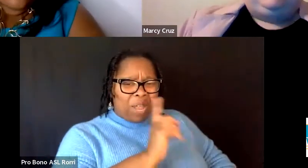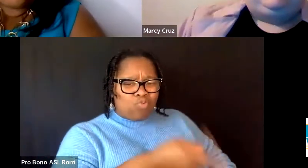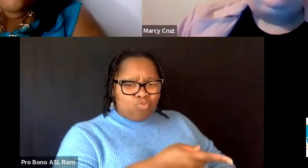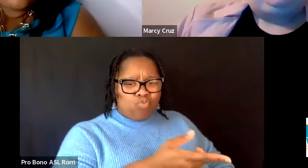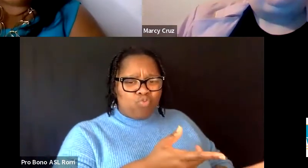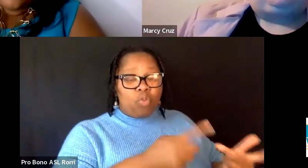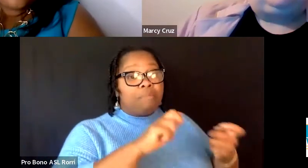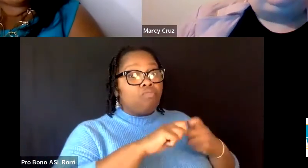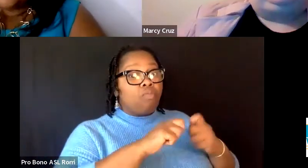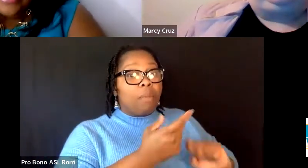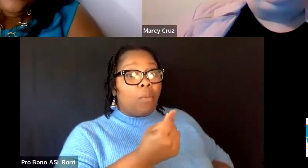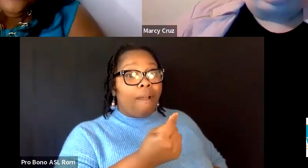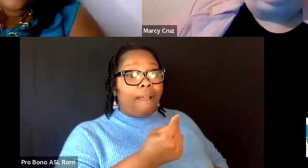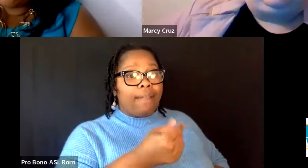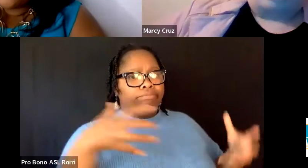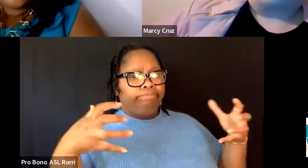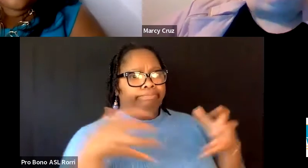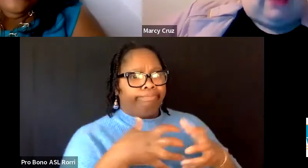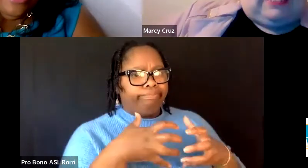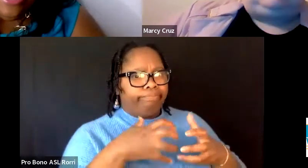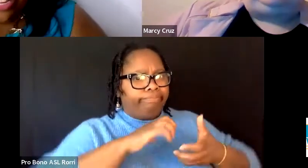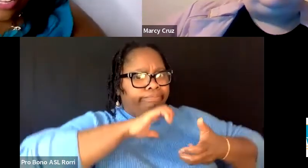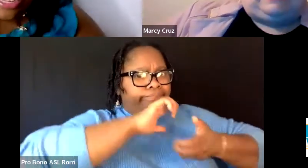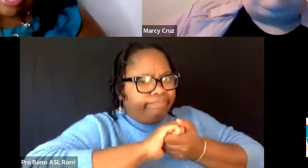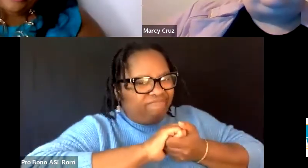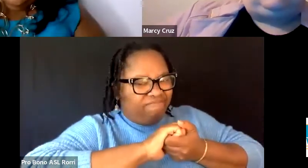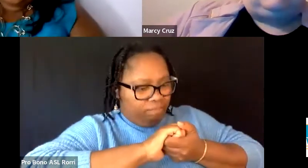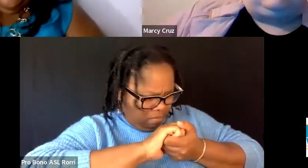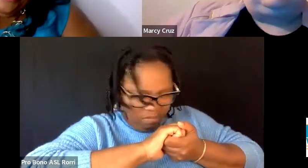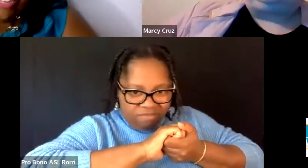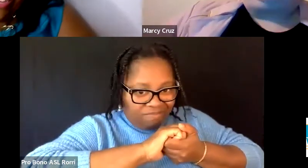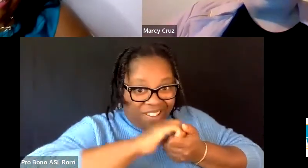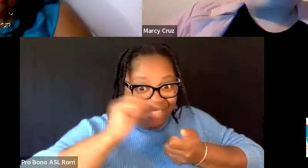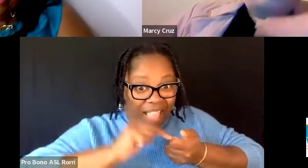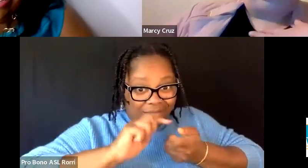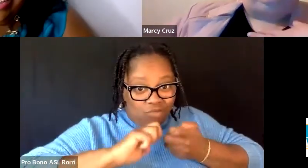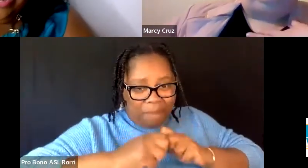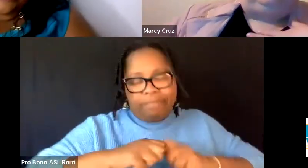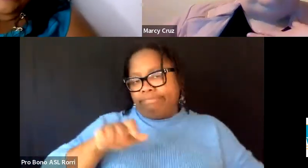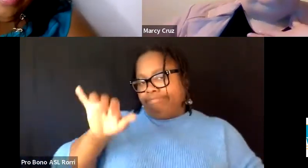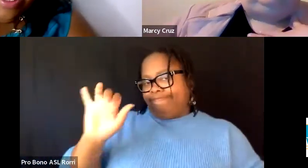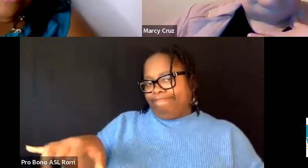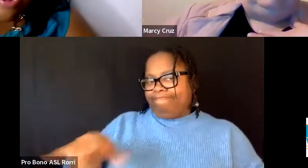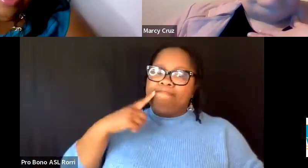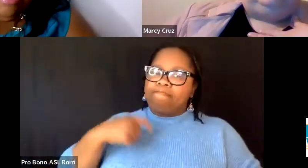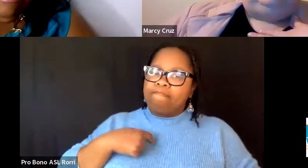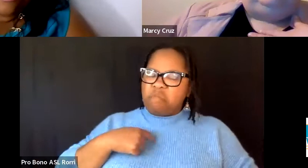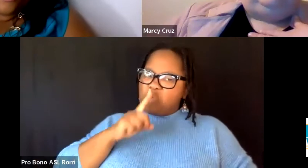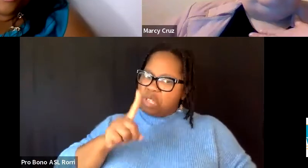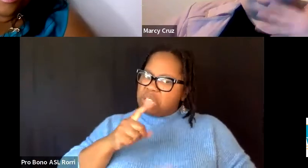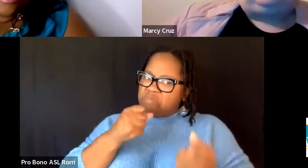the problem is banding together. That's where. Right. Exactly. Because I really believe in community.